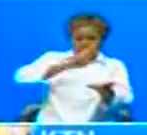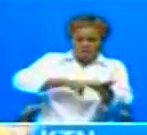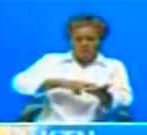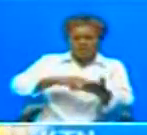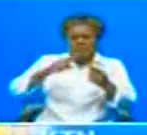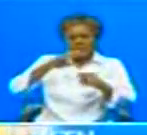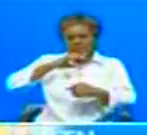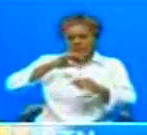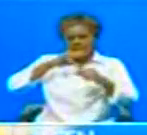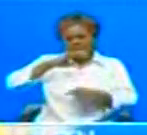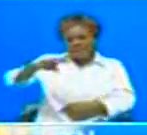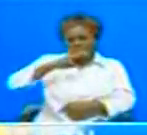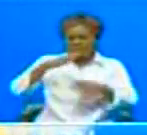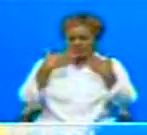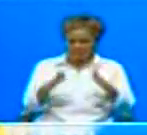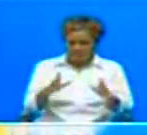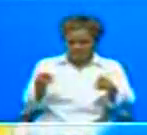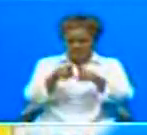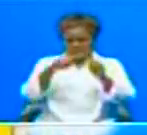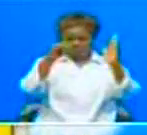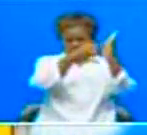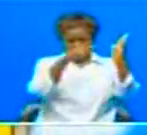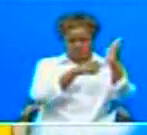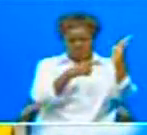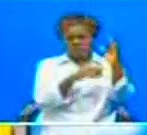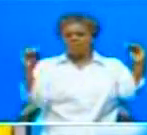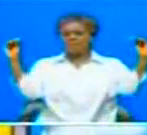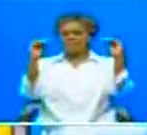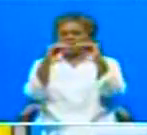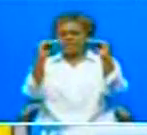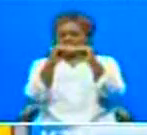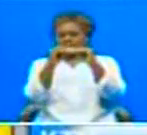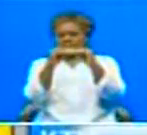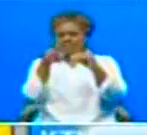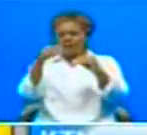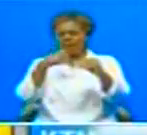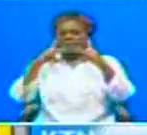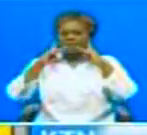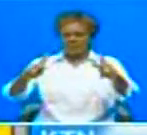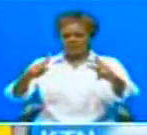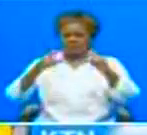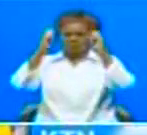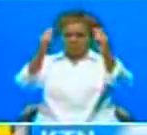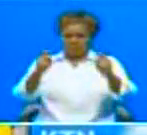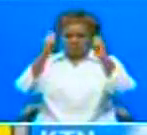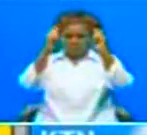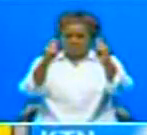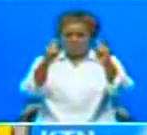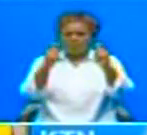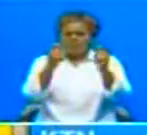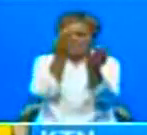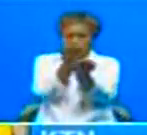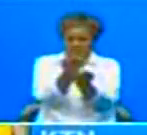and the issues revolve around the meeting that the peaceful demonstration and presentation of the